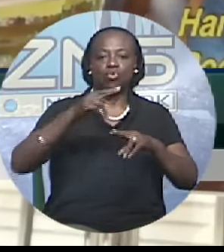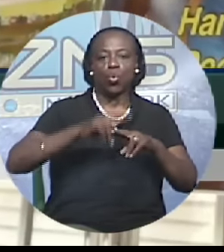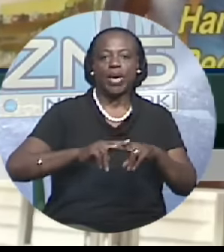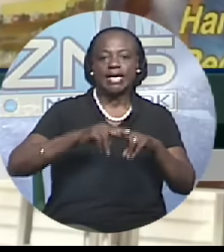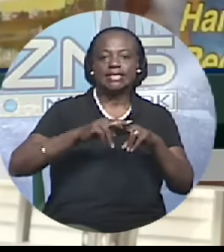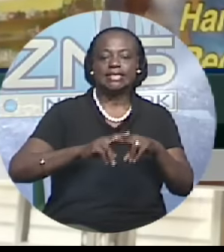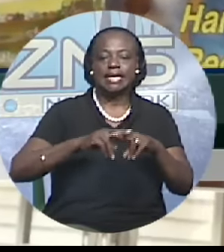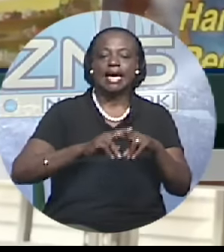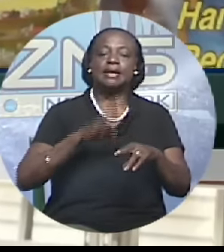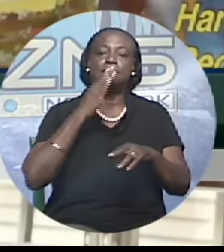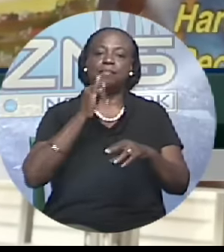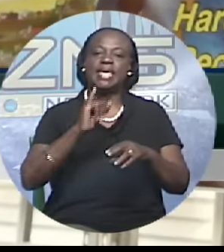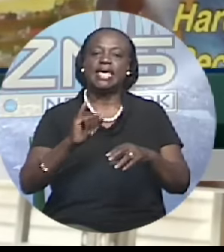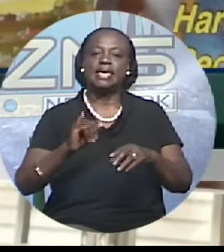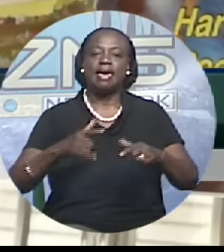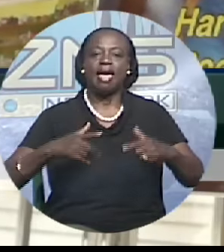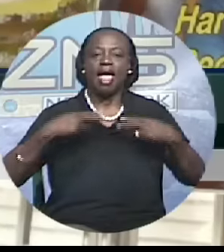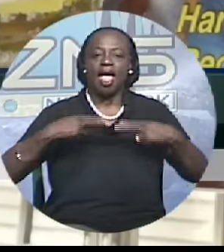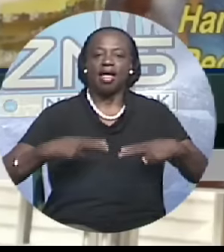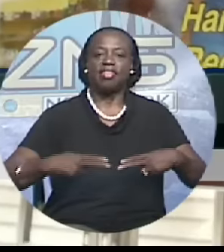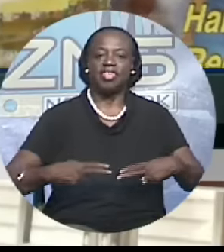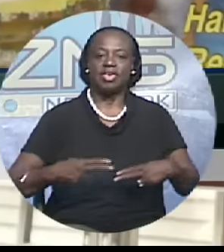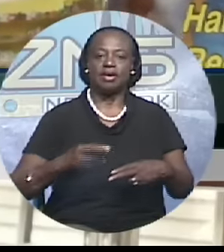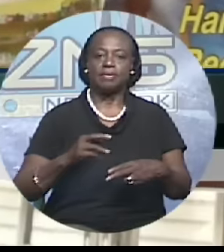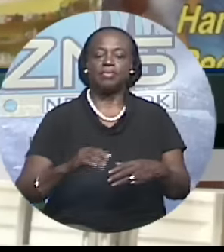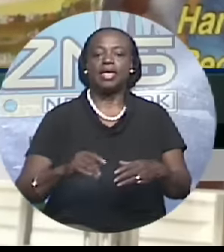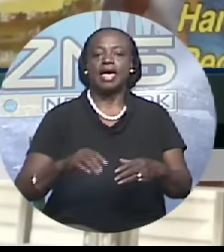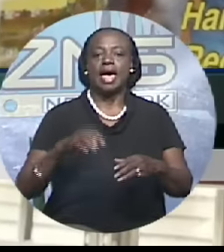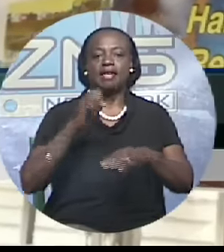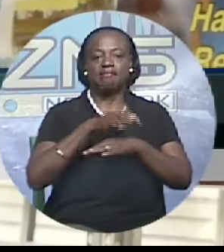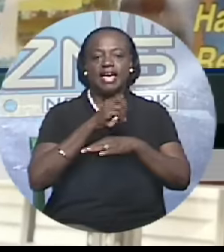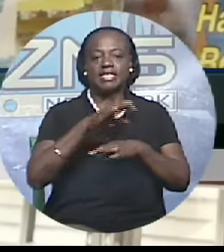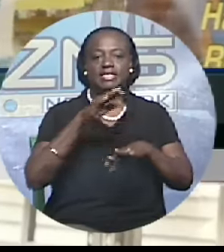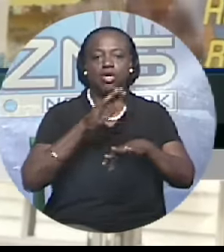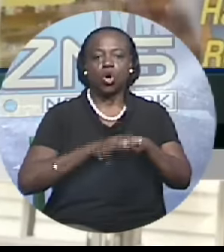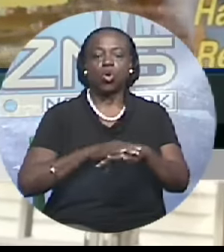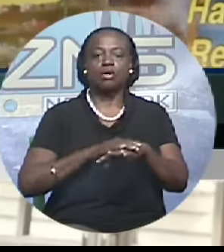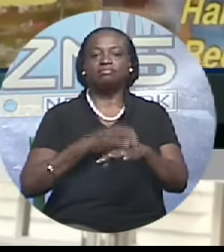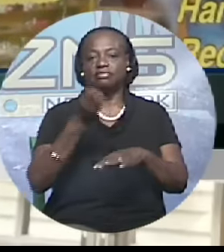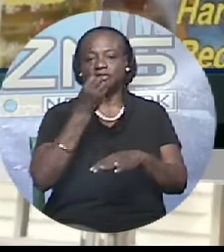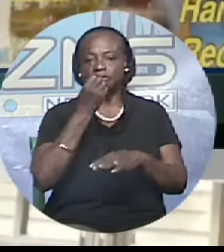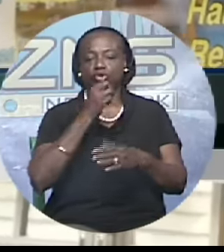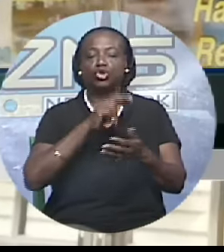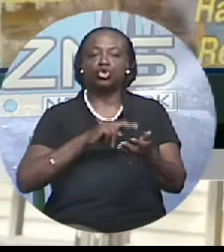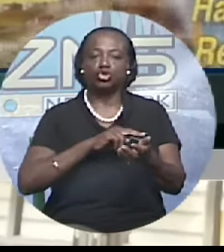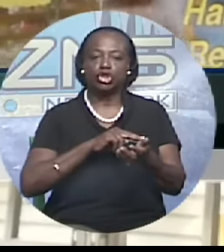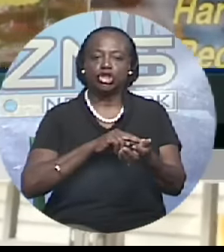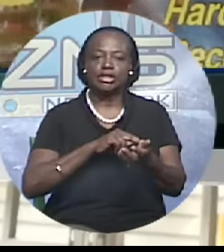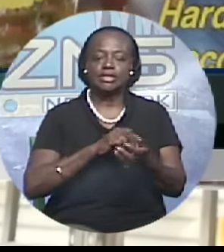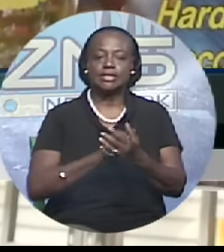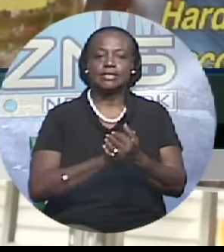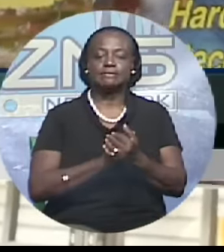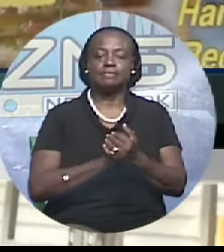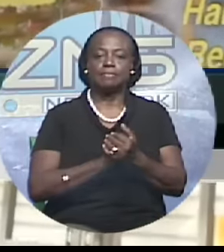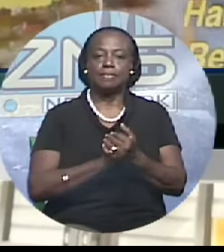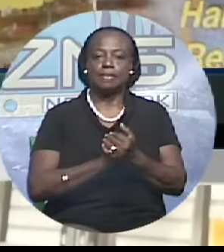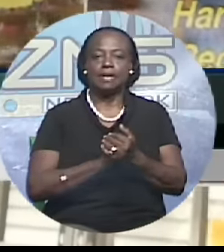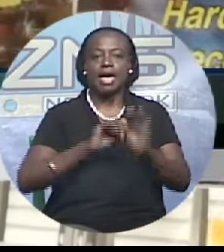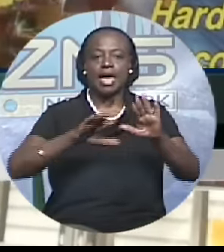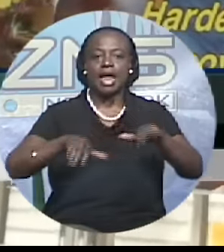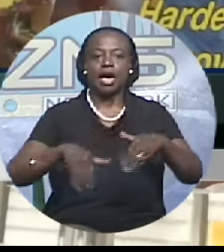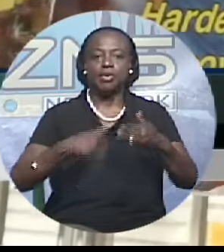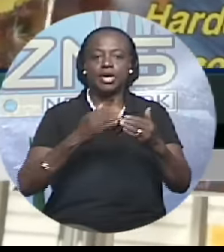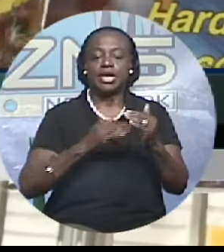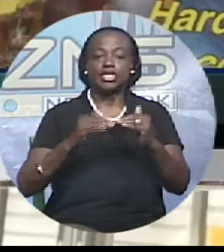We give advice and consultation on nutrition, on recommended supplements, just to pretty much help you achieve whatever your